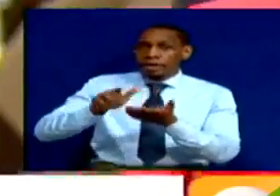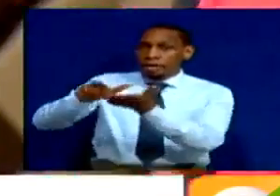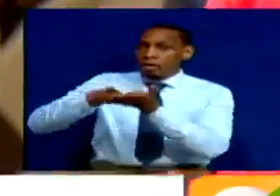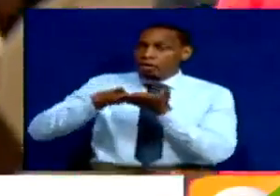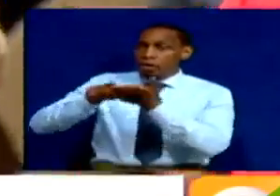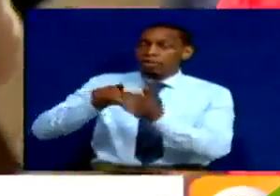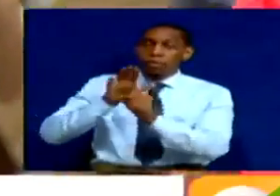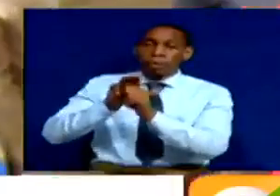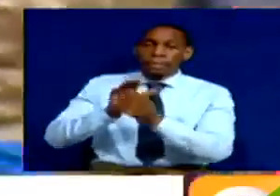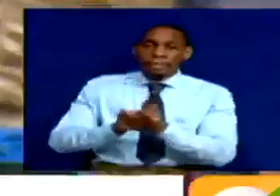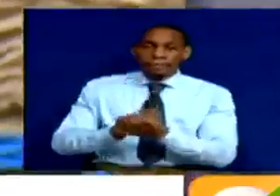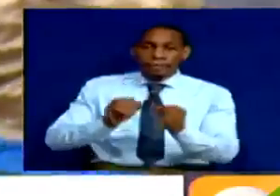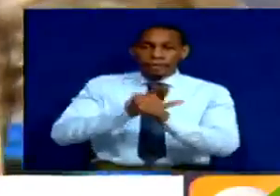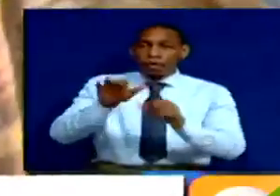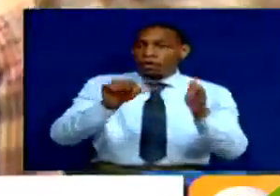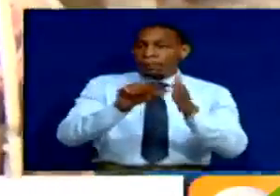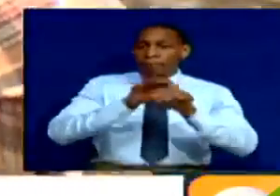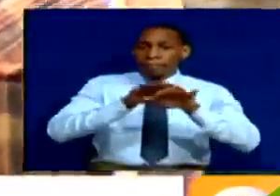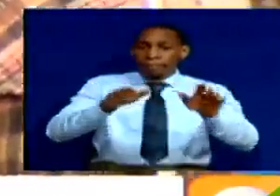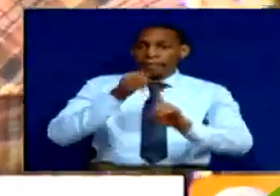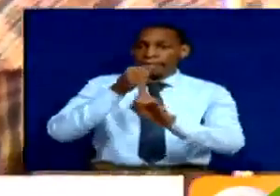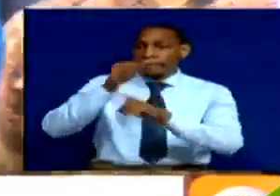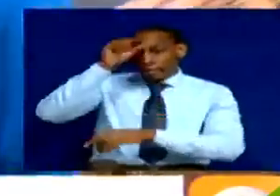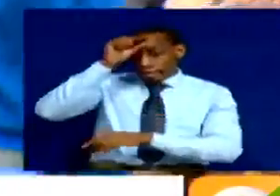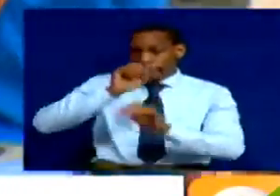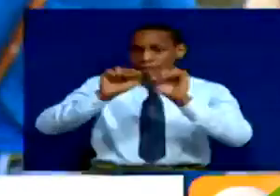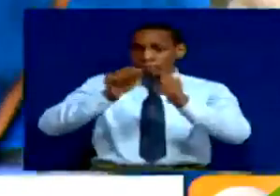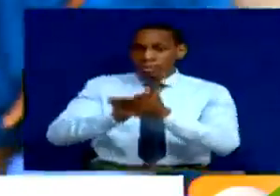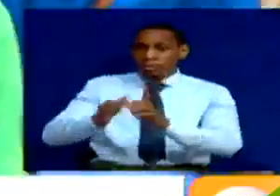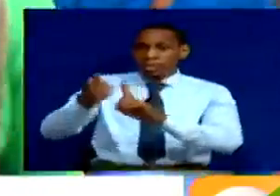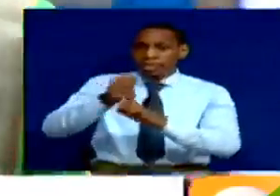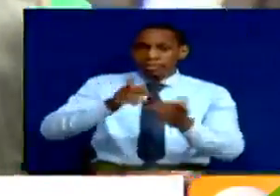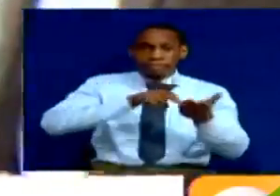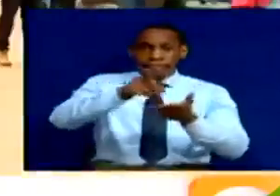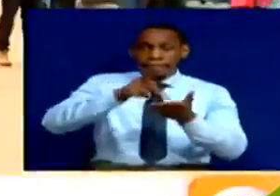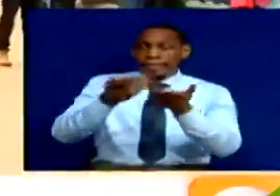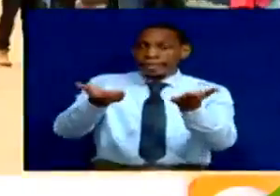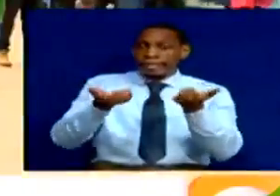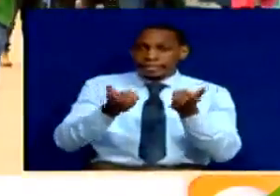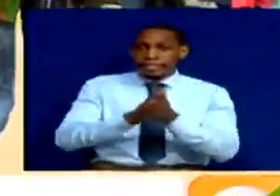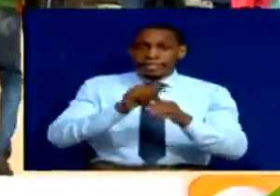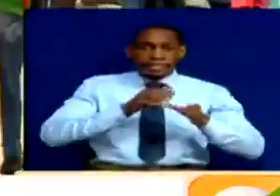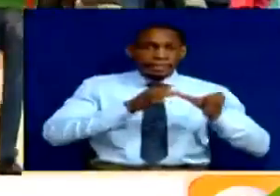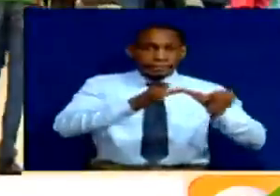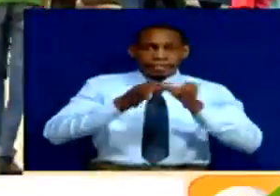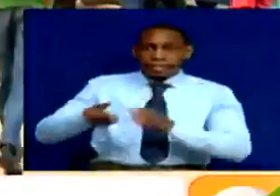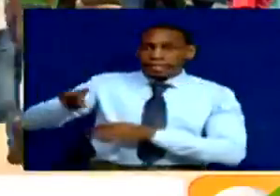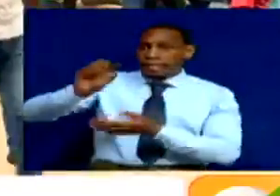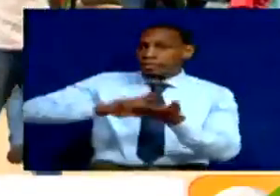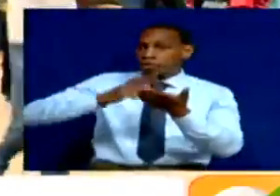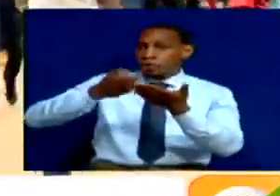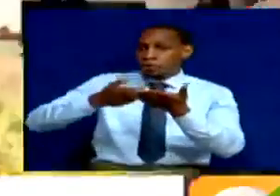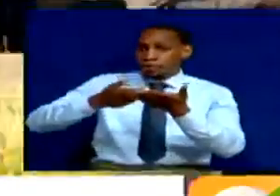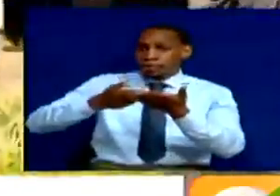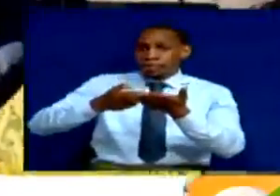debts. The COVID-19 pandemic has impacted the government's ability to meet its expenditure requirements amidst pressure for additional